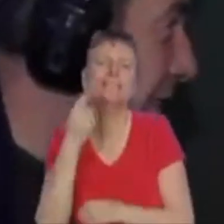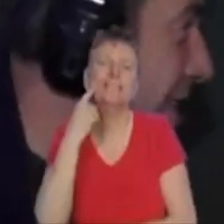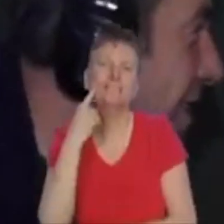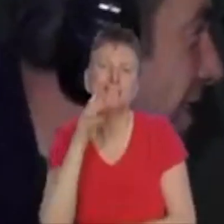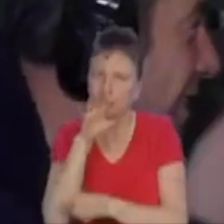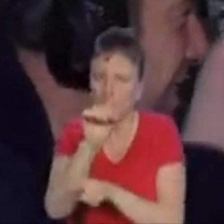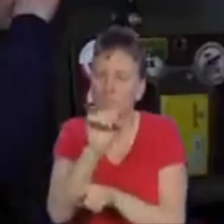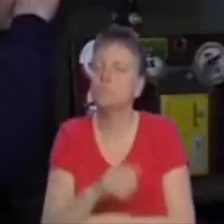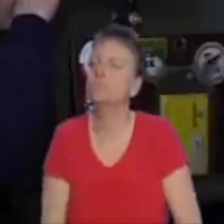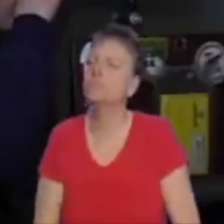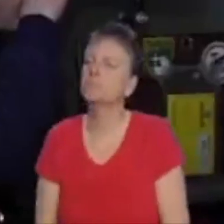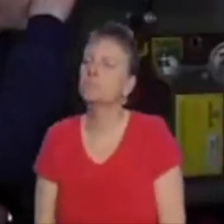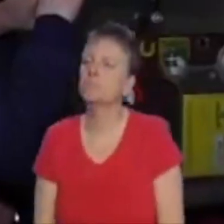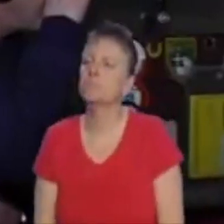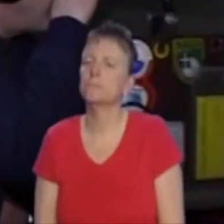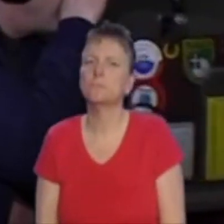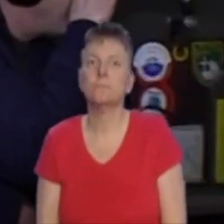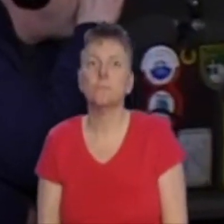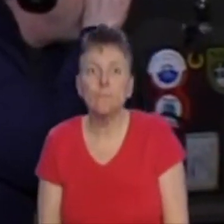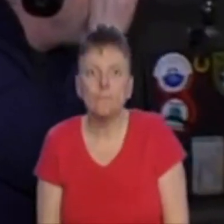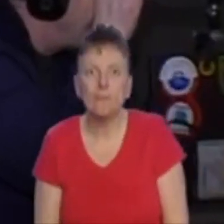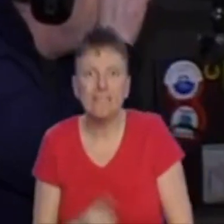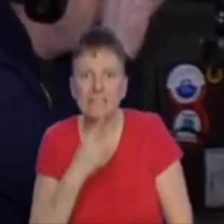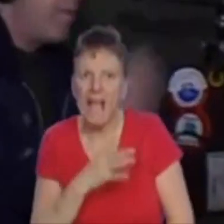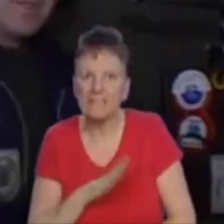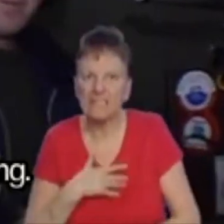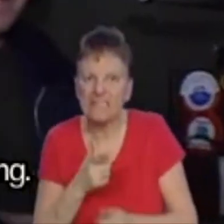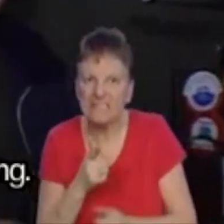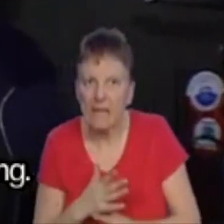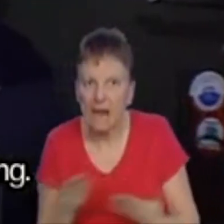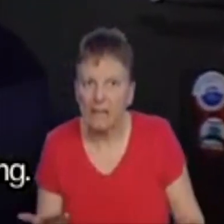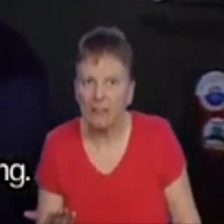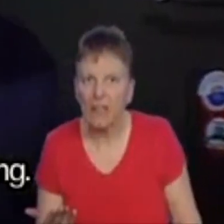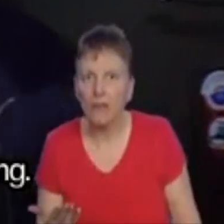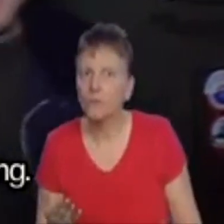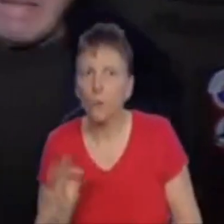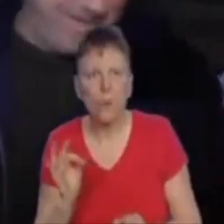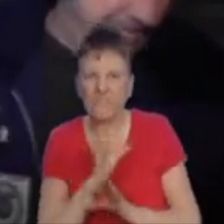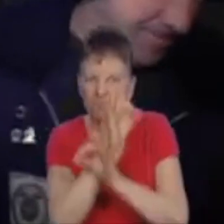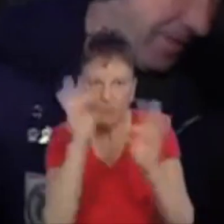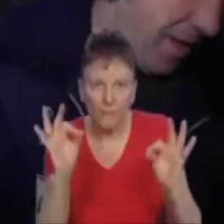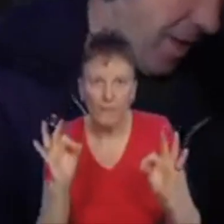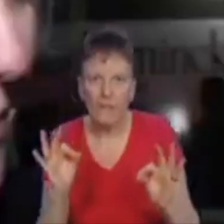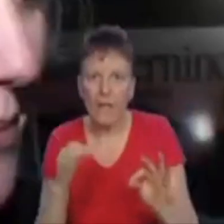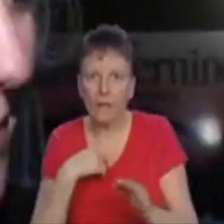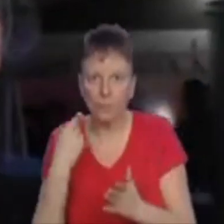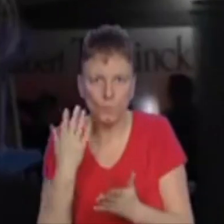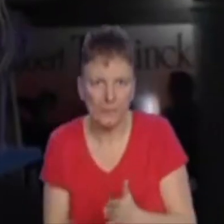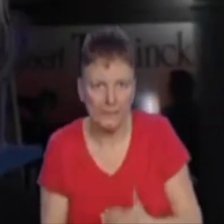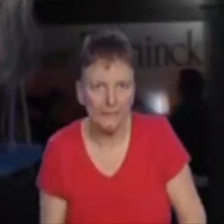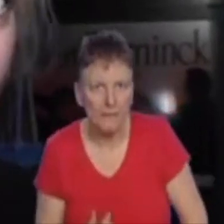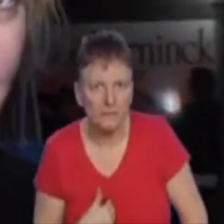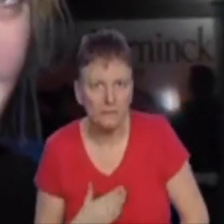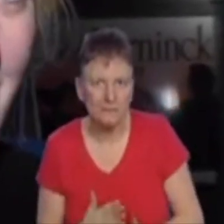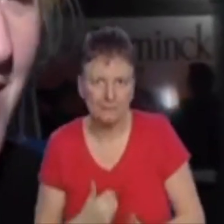est sauvé. He said I didn't hit anything. Non, il y a rien. I don't believe it. Basically,